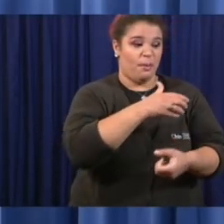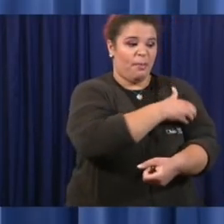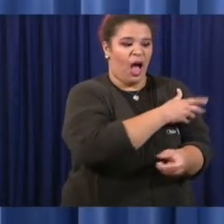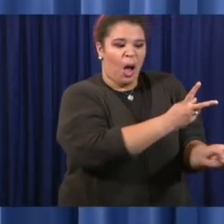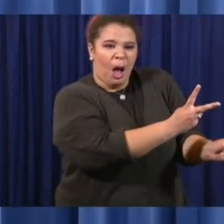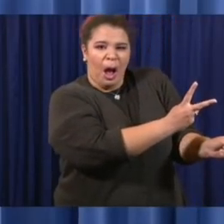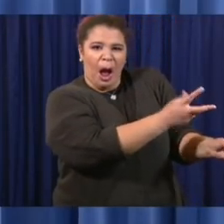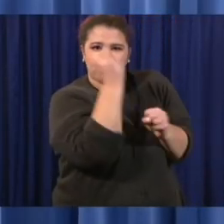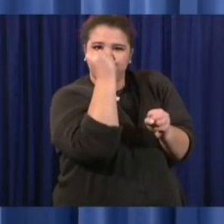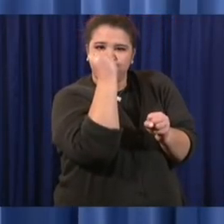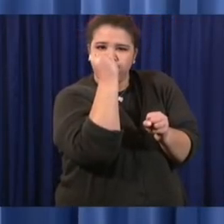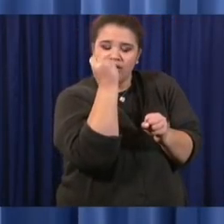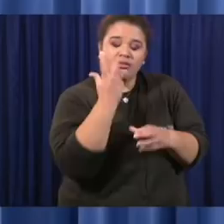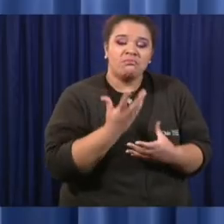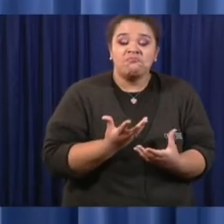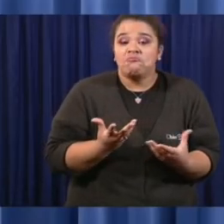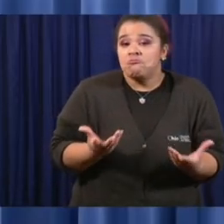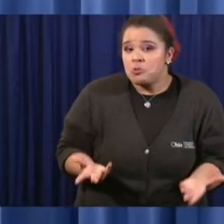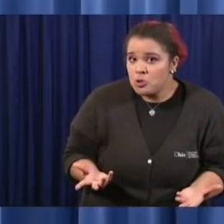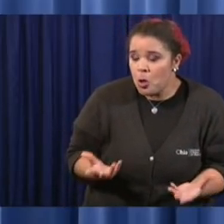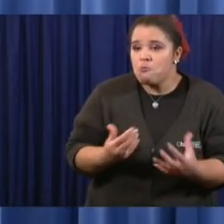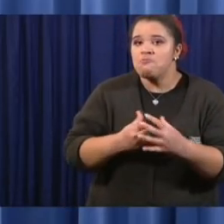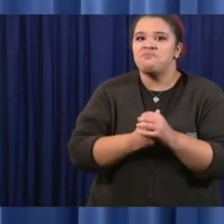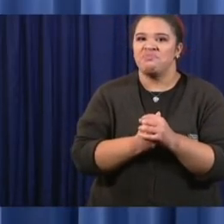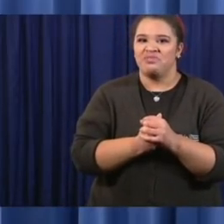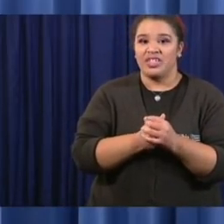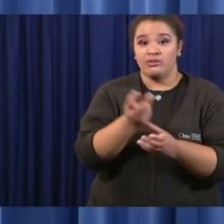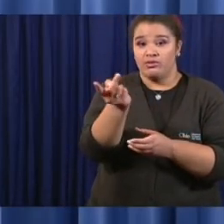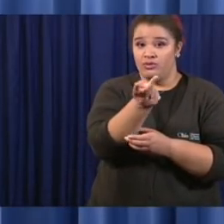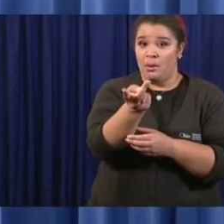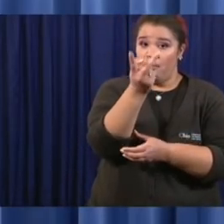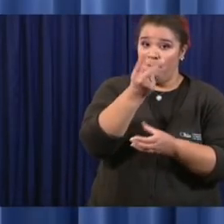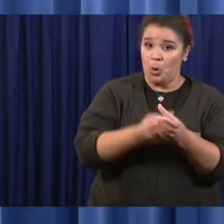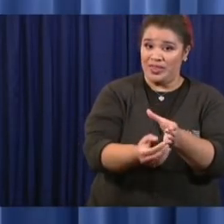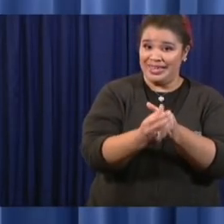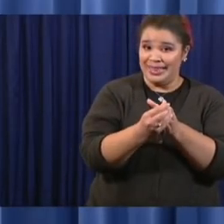challenge has it been for both of you to lead at this time?